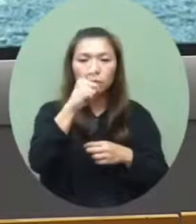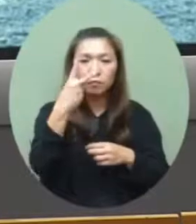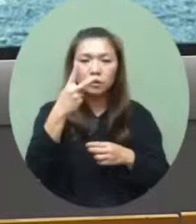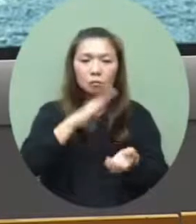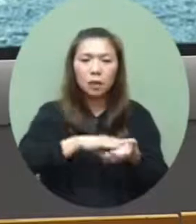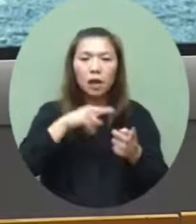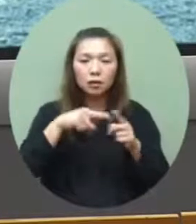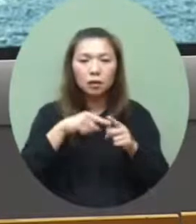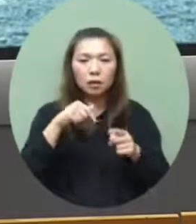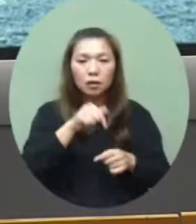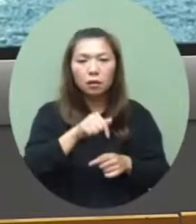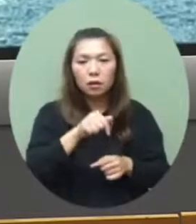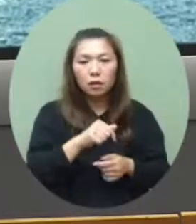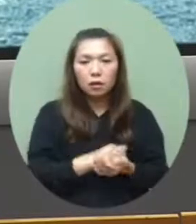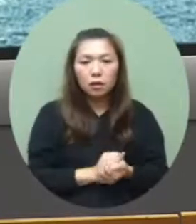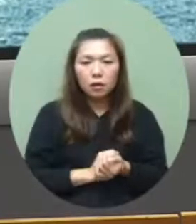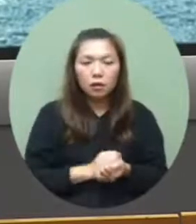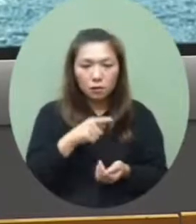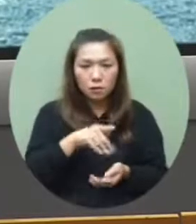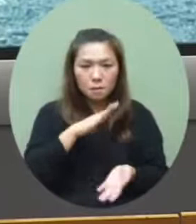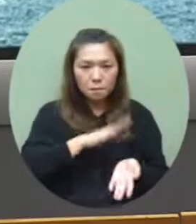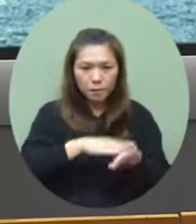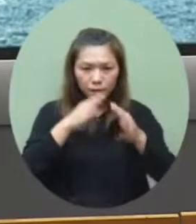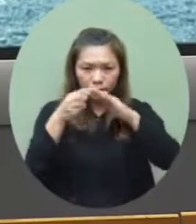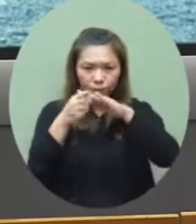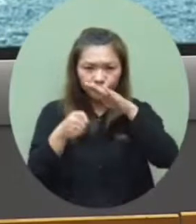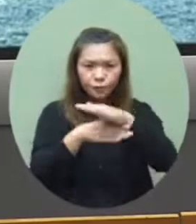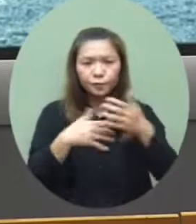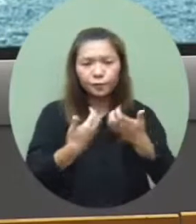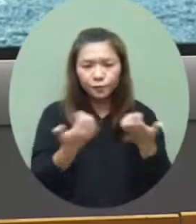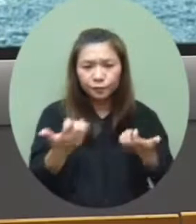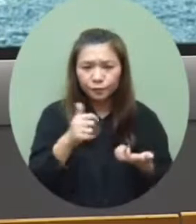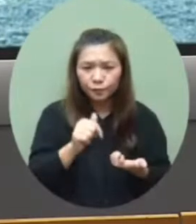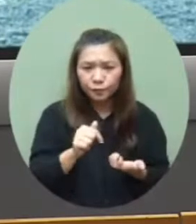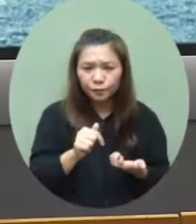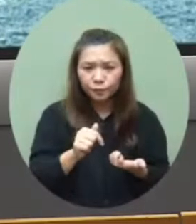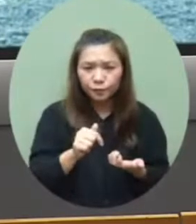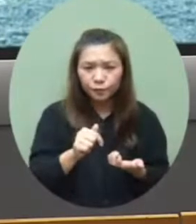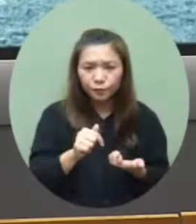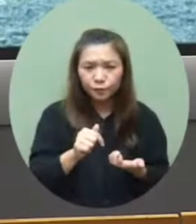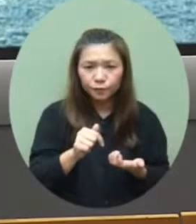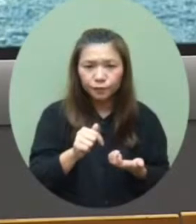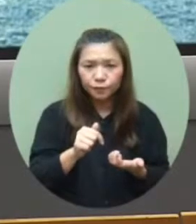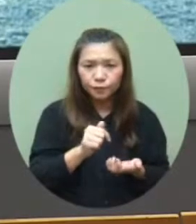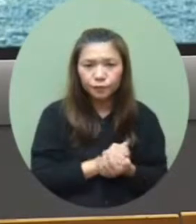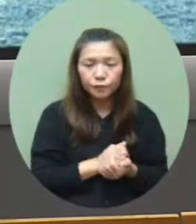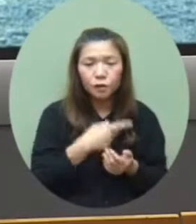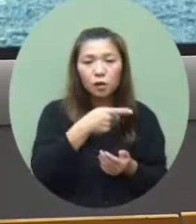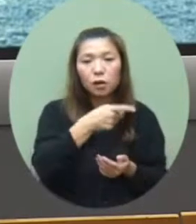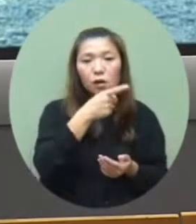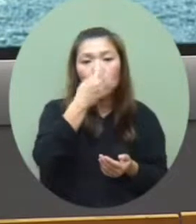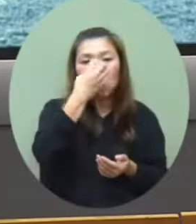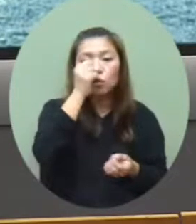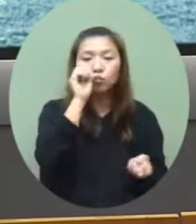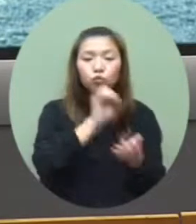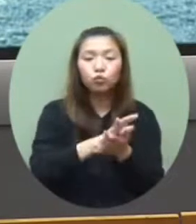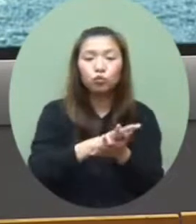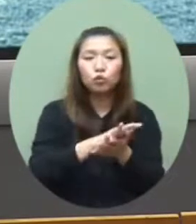beds available. And for second-tier wards, we received 92 patients.